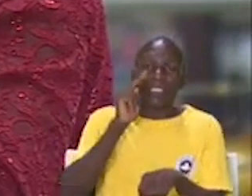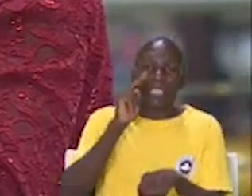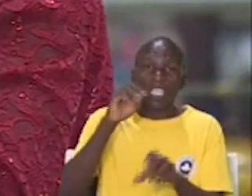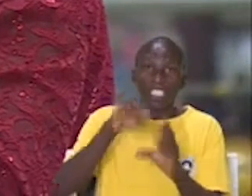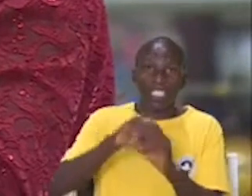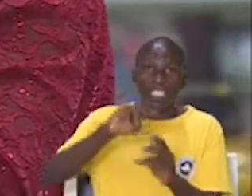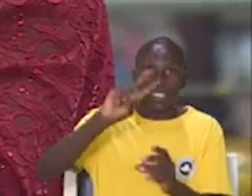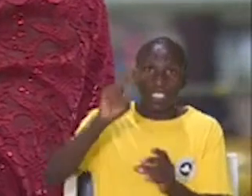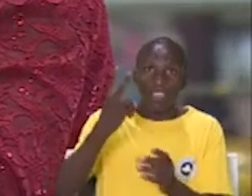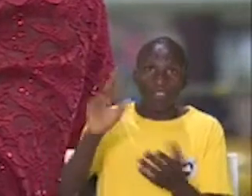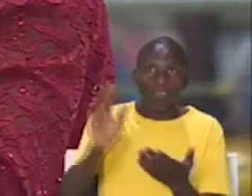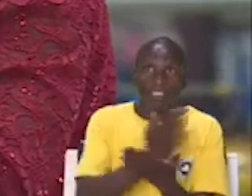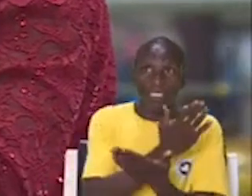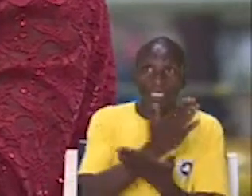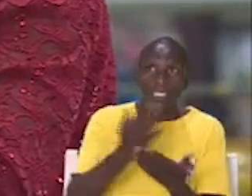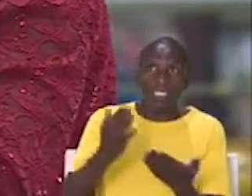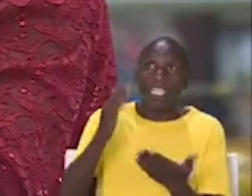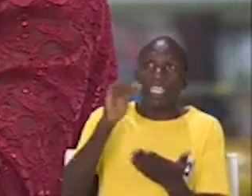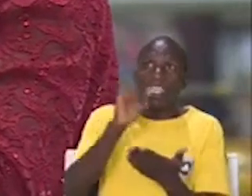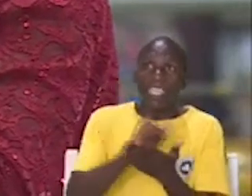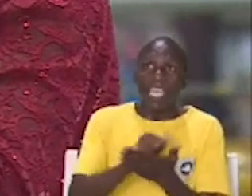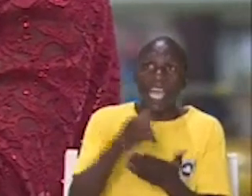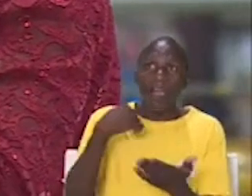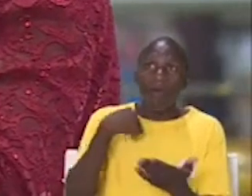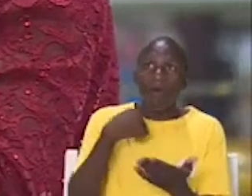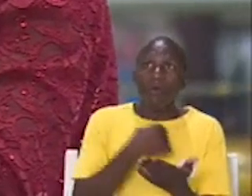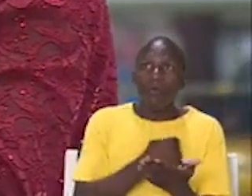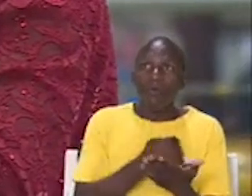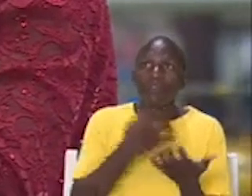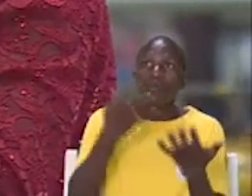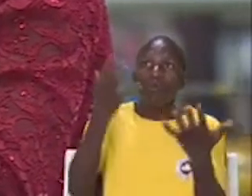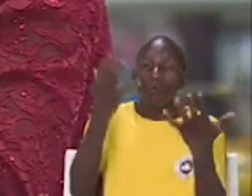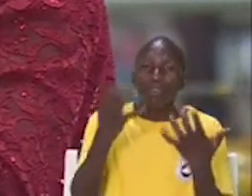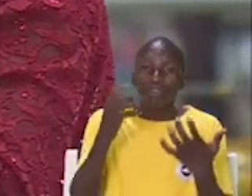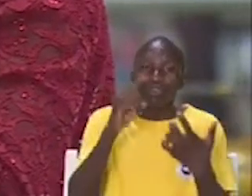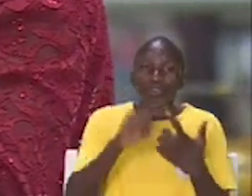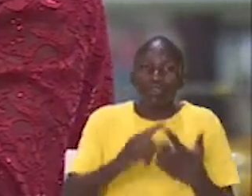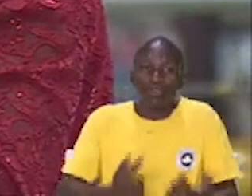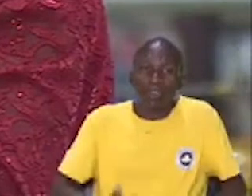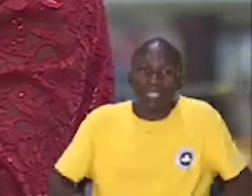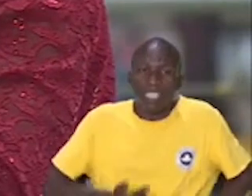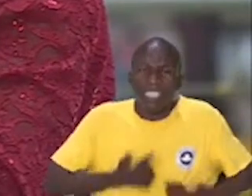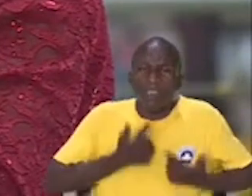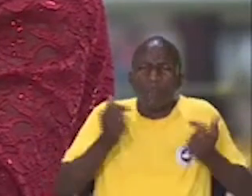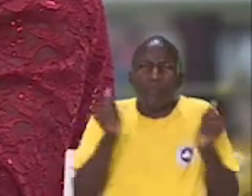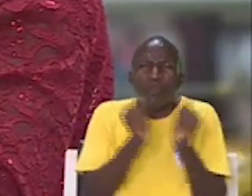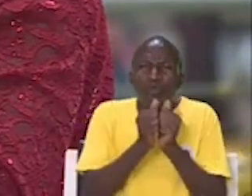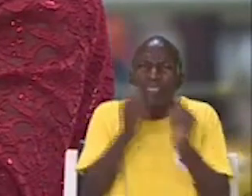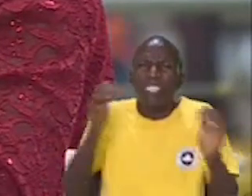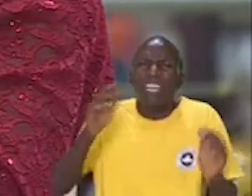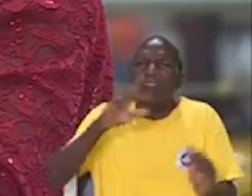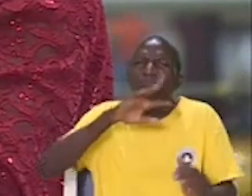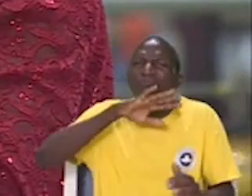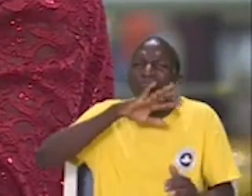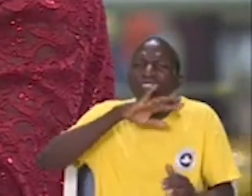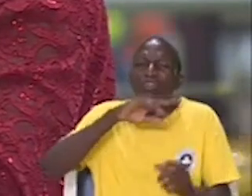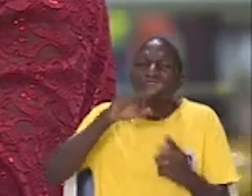stanza that we want to give a banner without stain to the coming